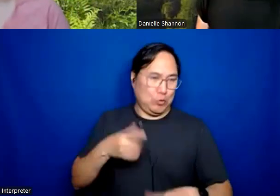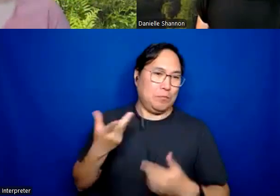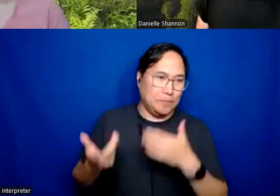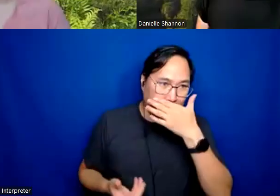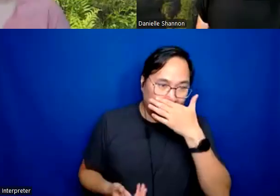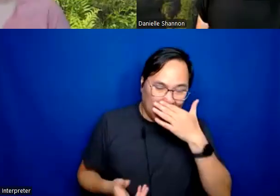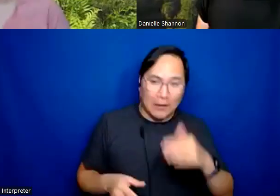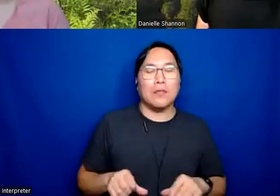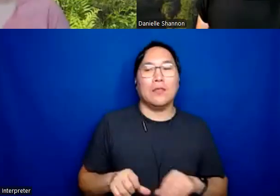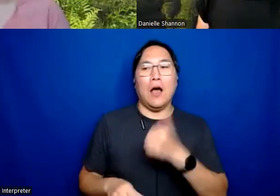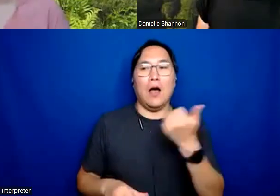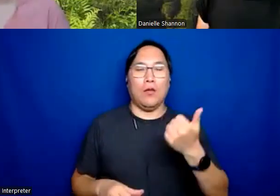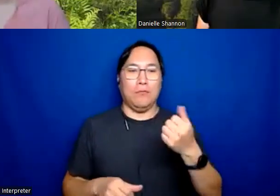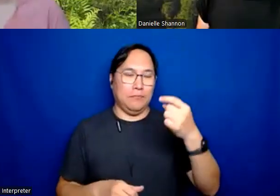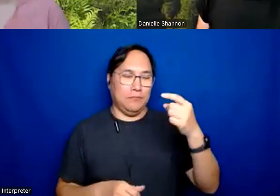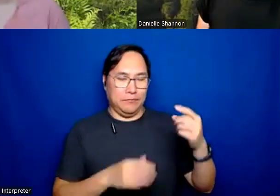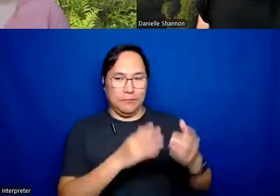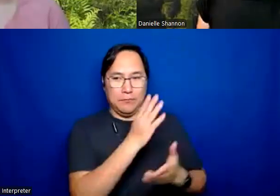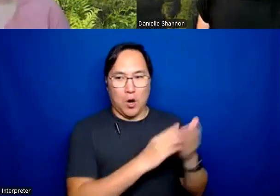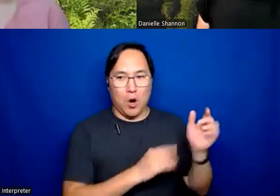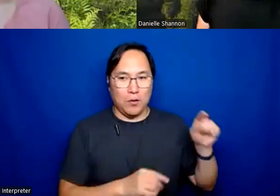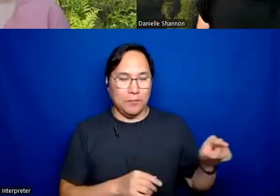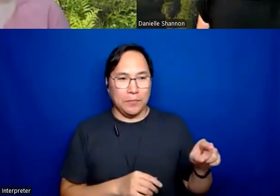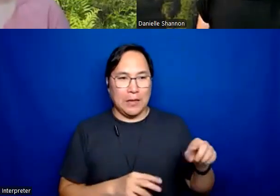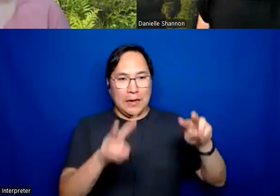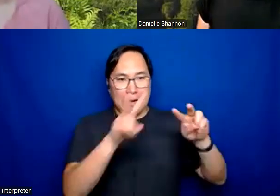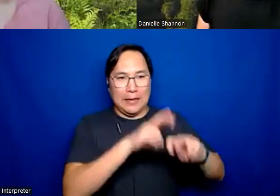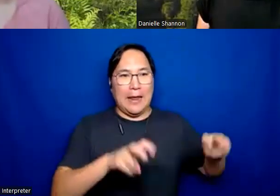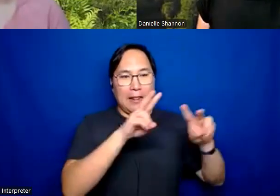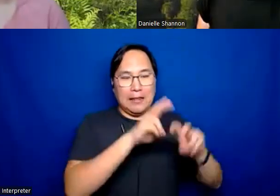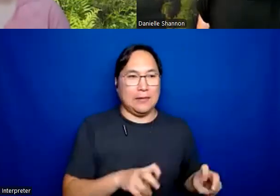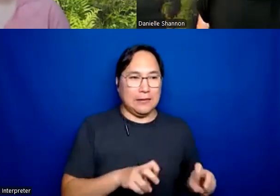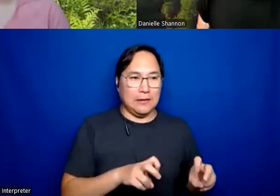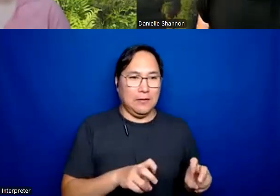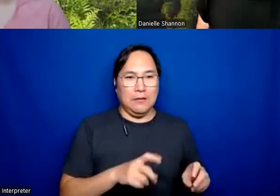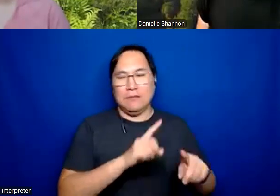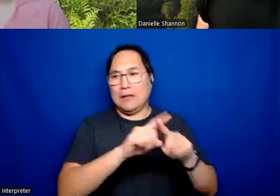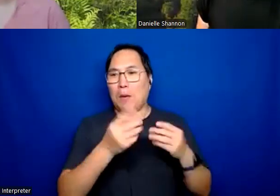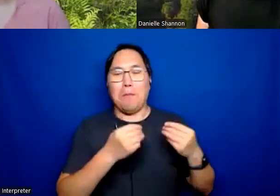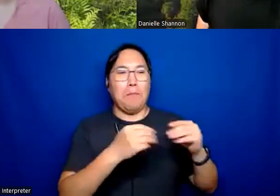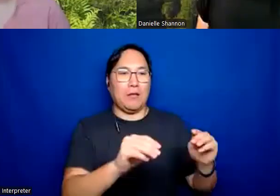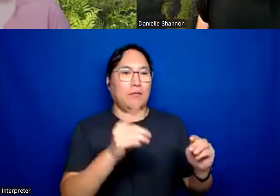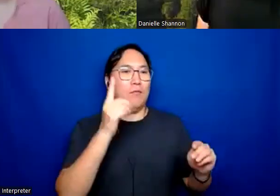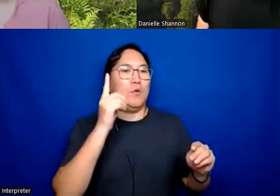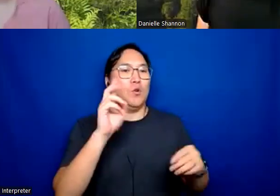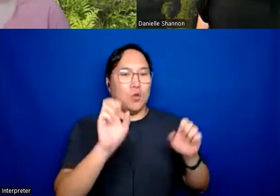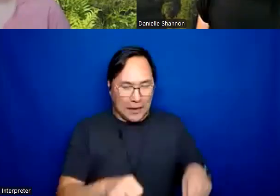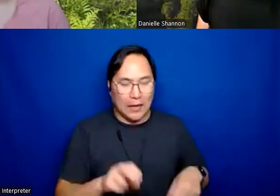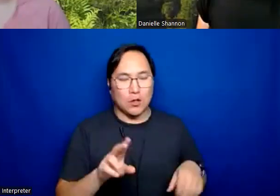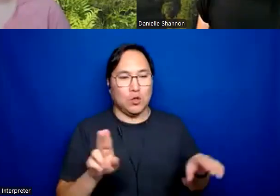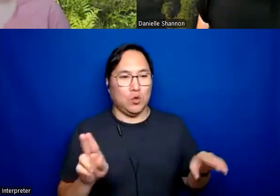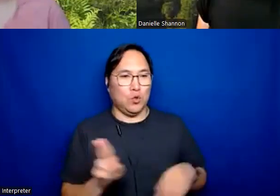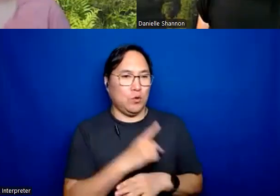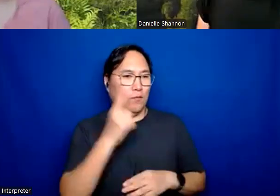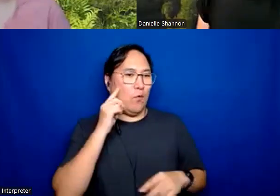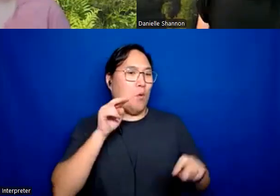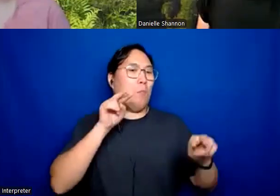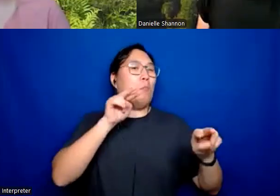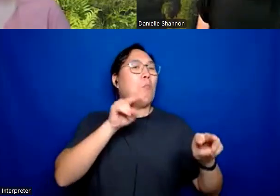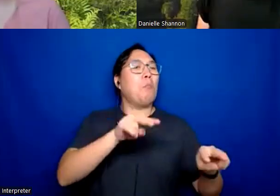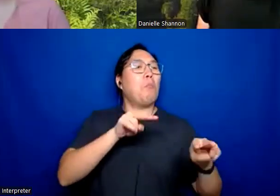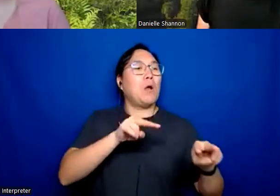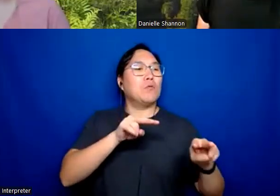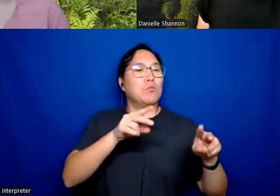that project was an analysis or an inventory of methods that could be used for monitoring recreation across the landscape, depending on